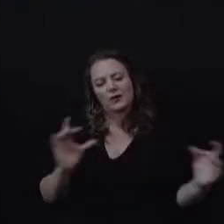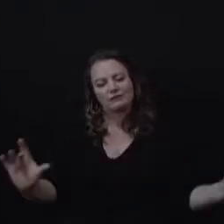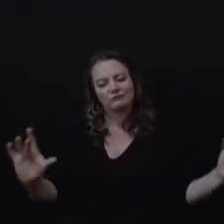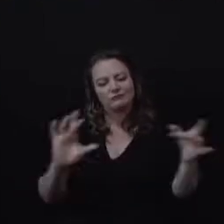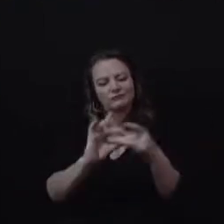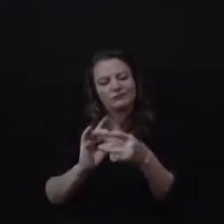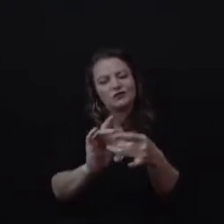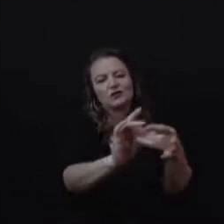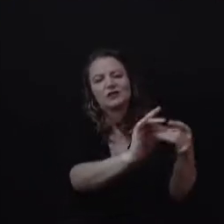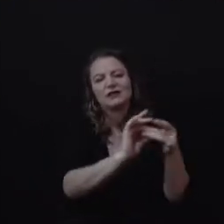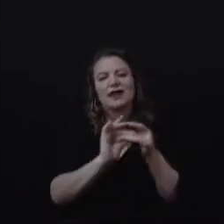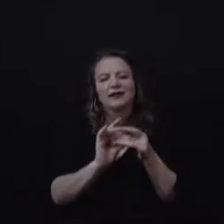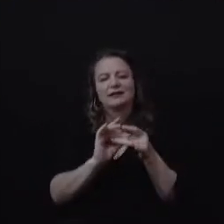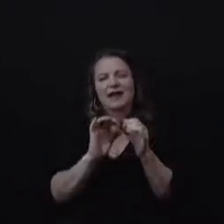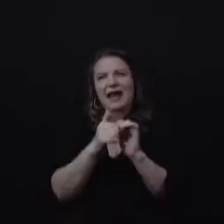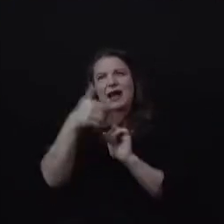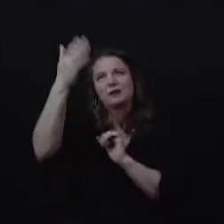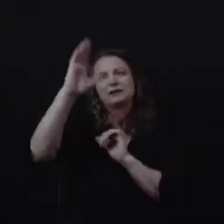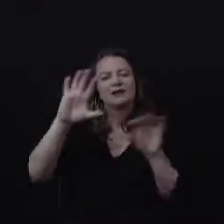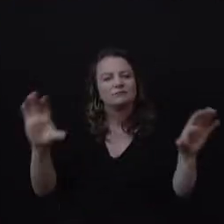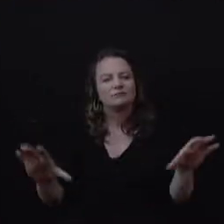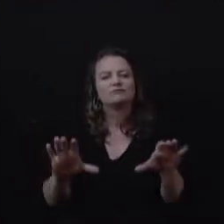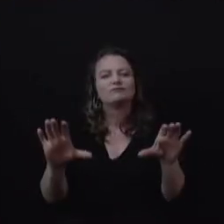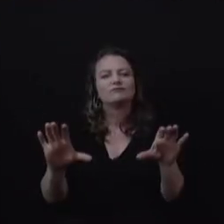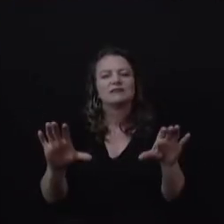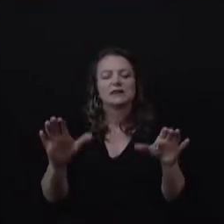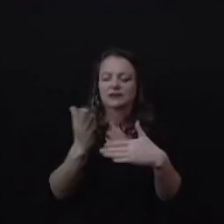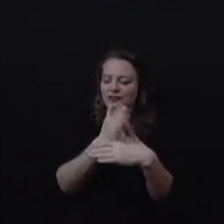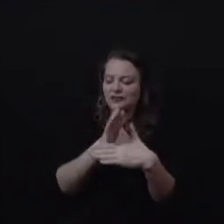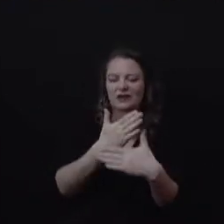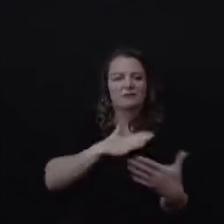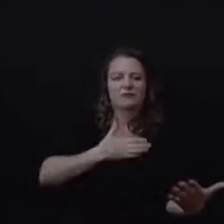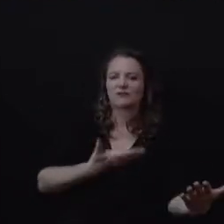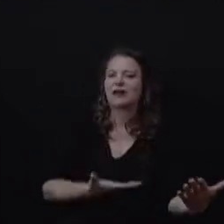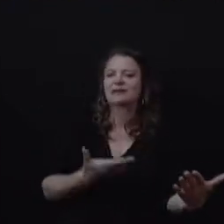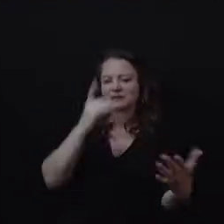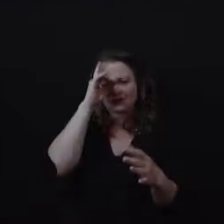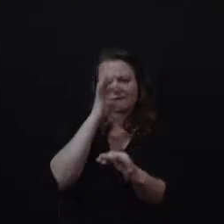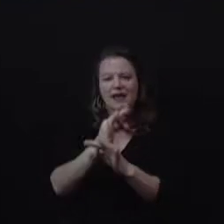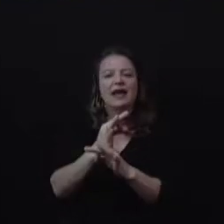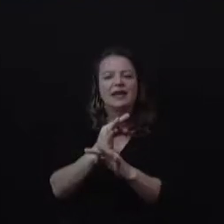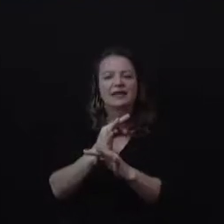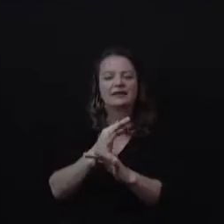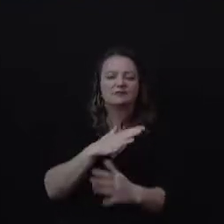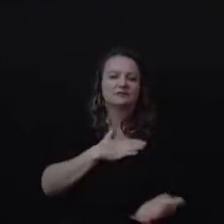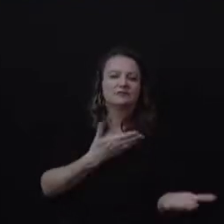us together? Not only in our shared profession of faith and our shared confession of sin,